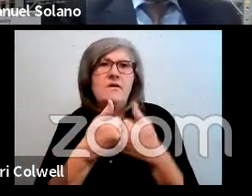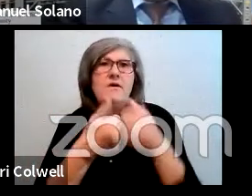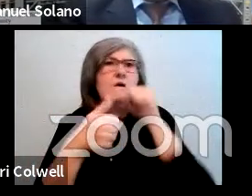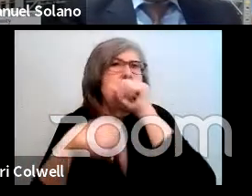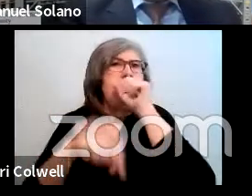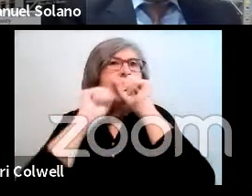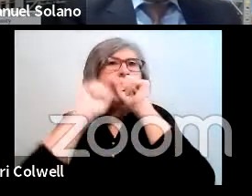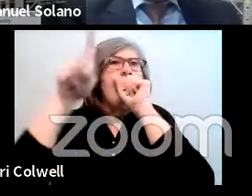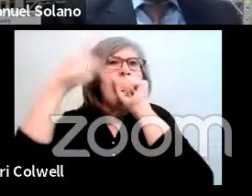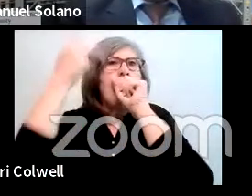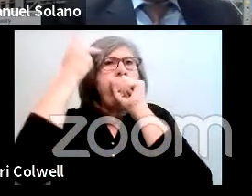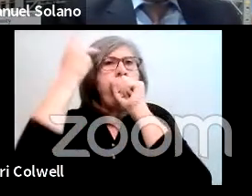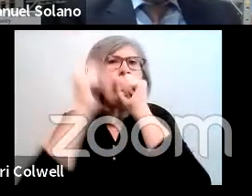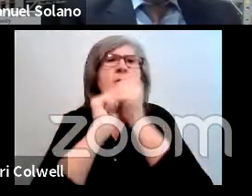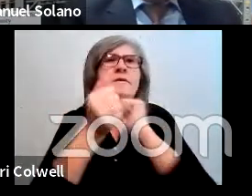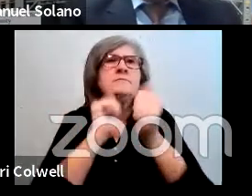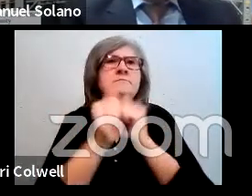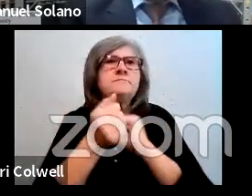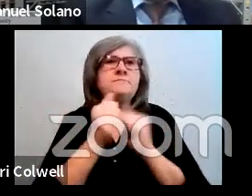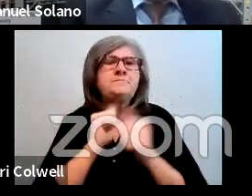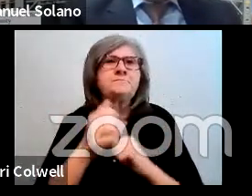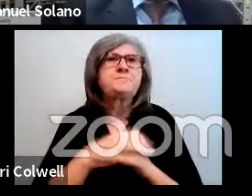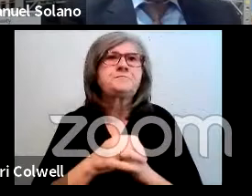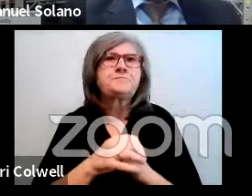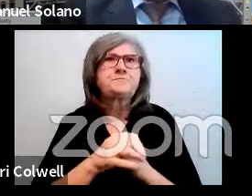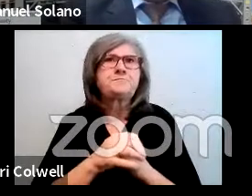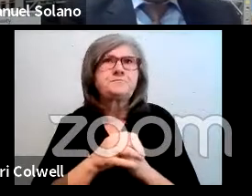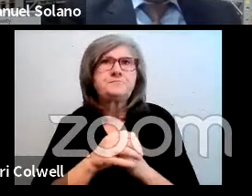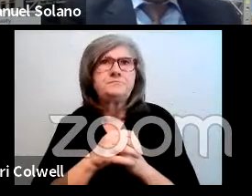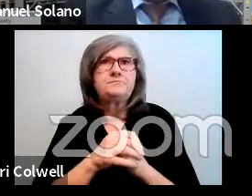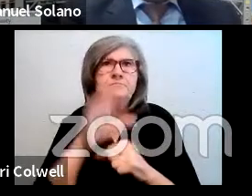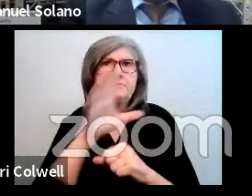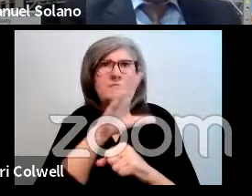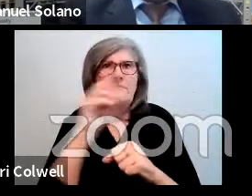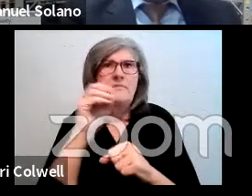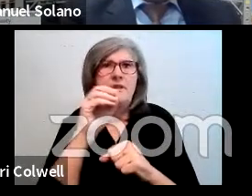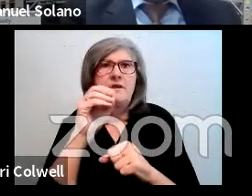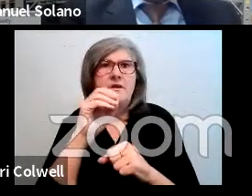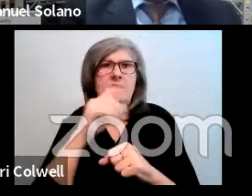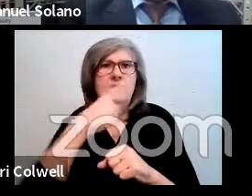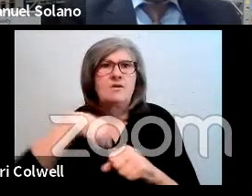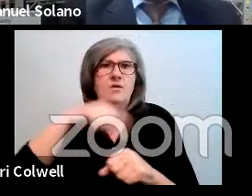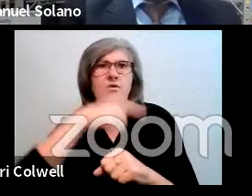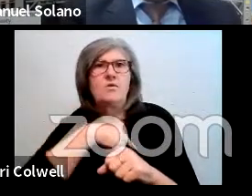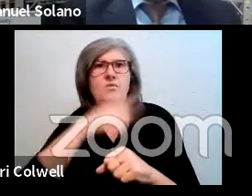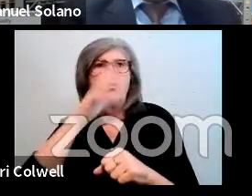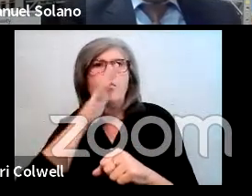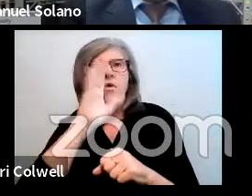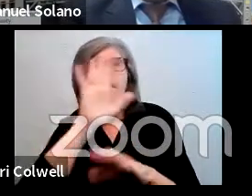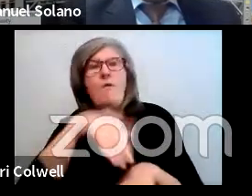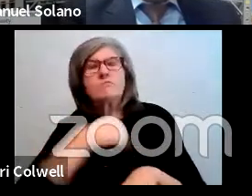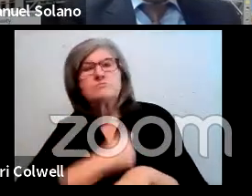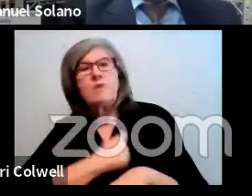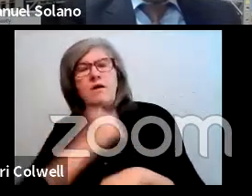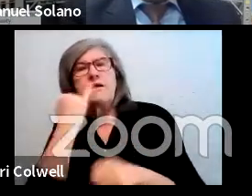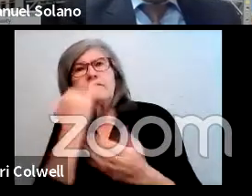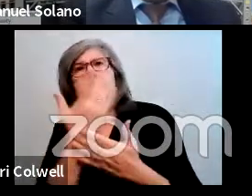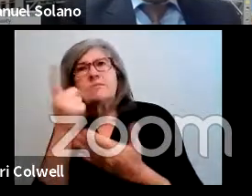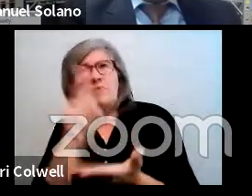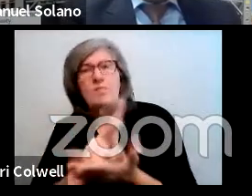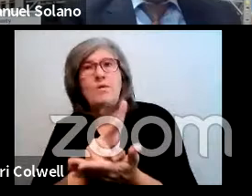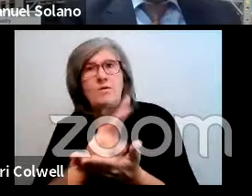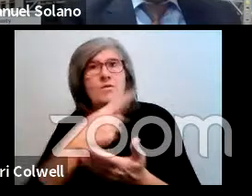political contest where we all going to go back at the end of the day and just lick our wounds if somebody loses. We're talking about somebody's going to